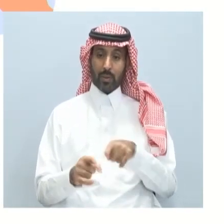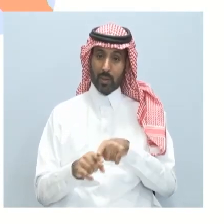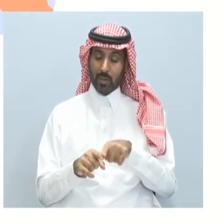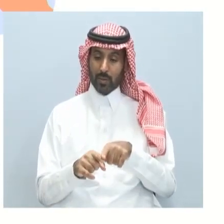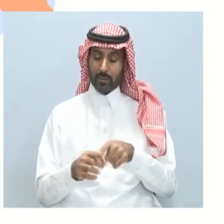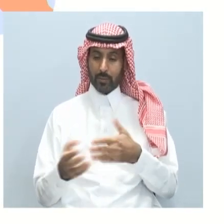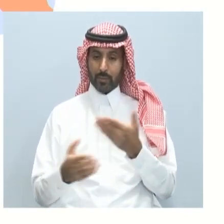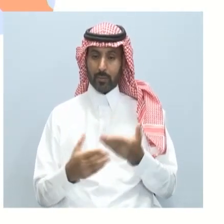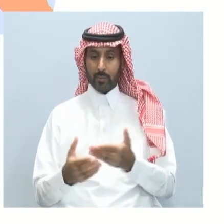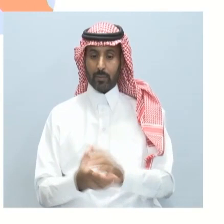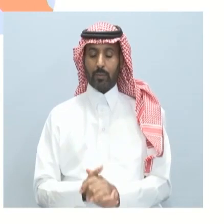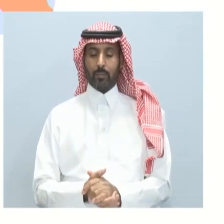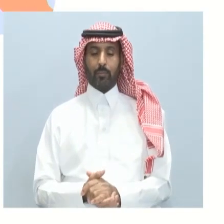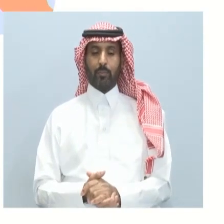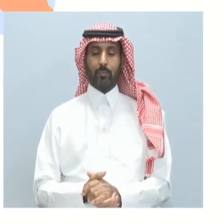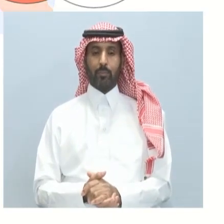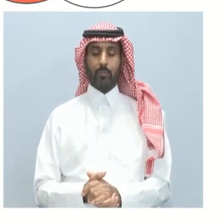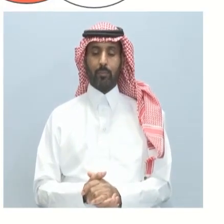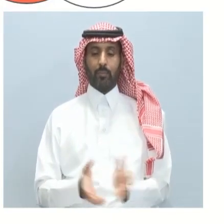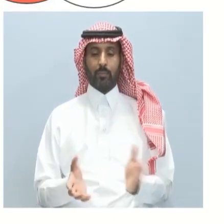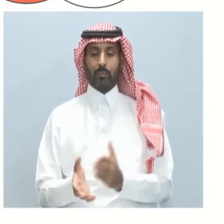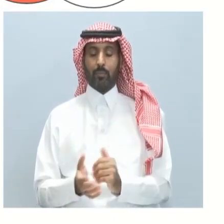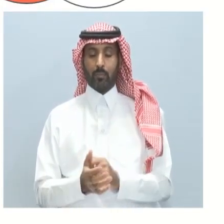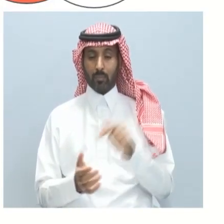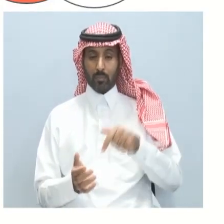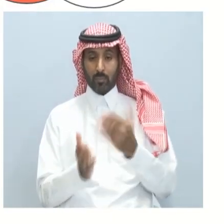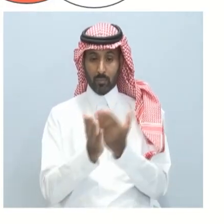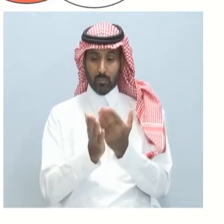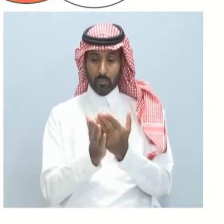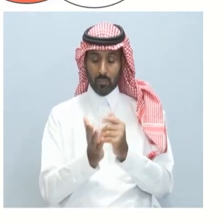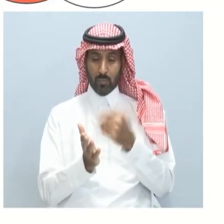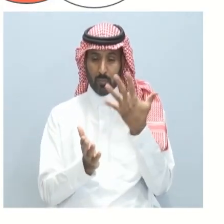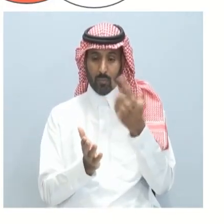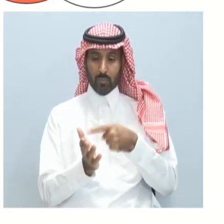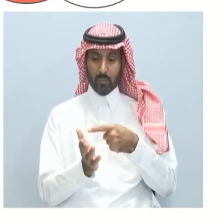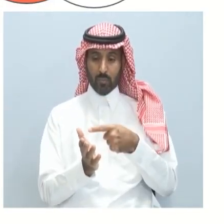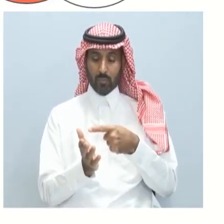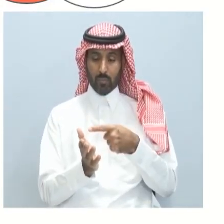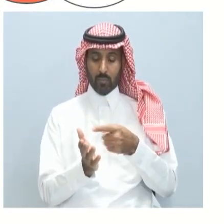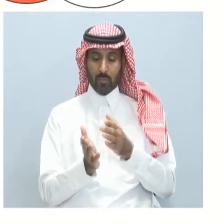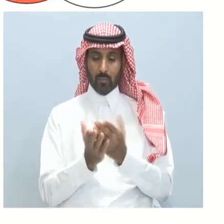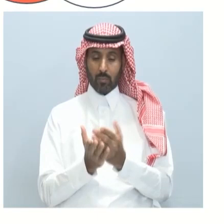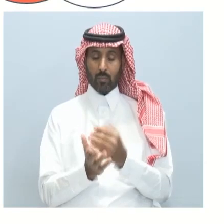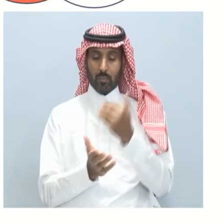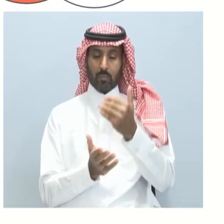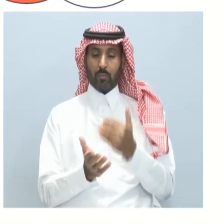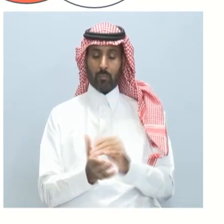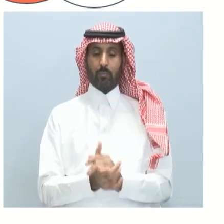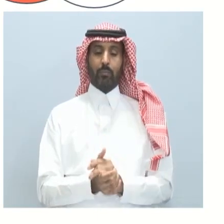relationships. So we are going to move on with our lesson. We have page number 15, as we mentioned